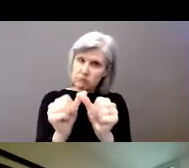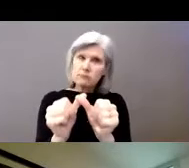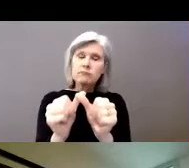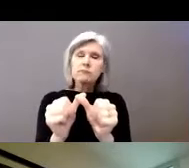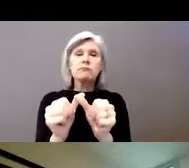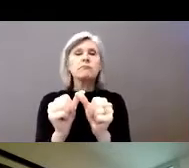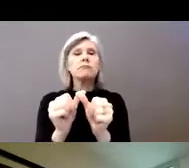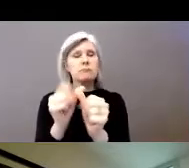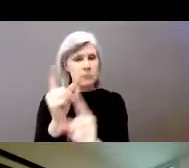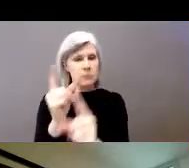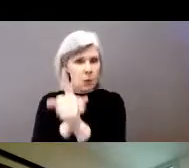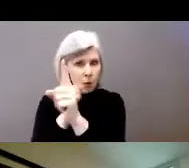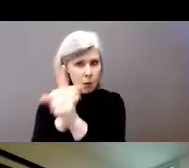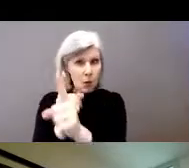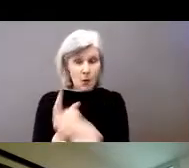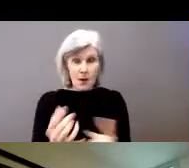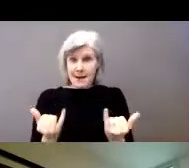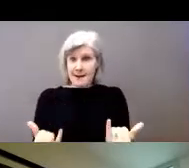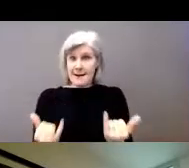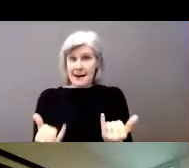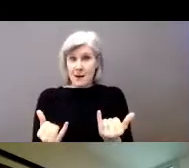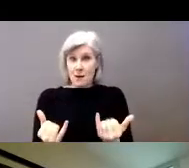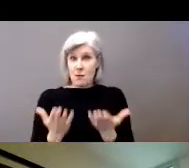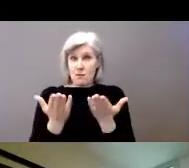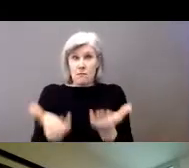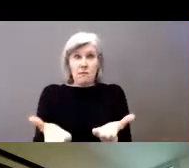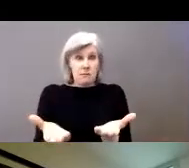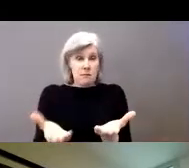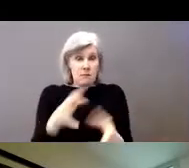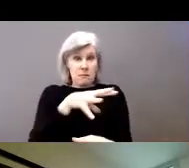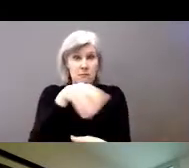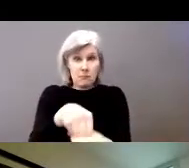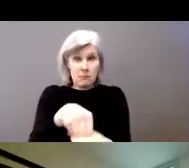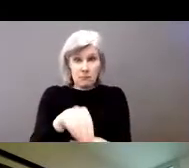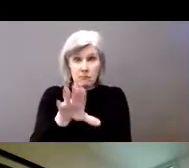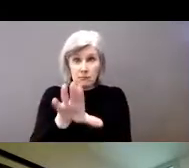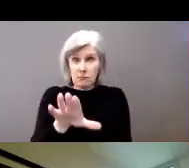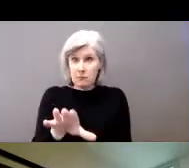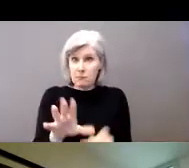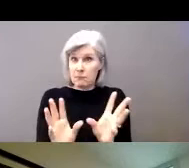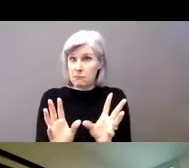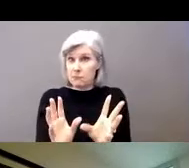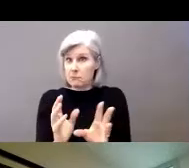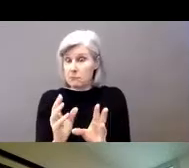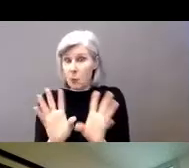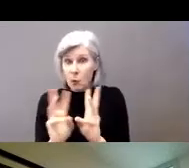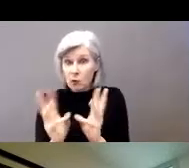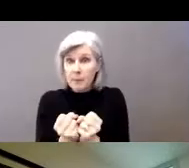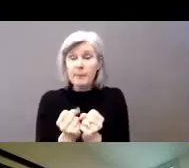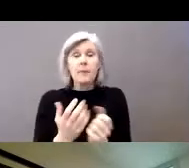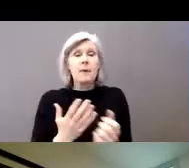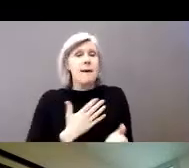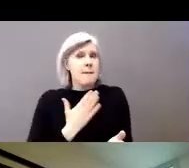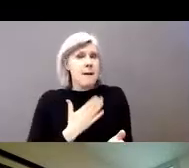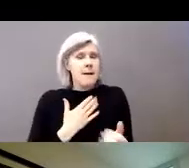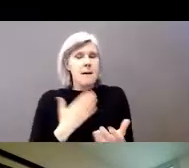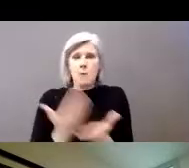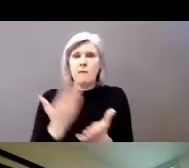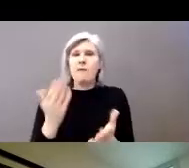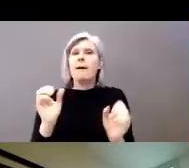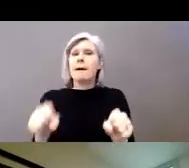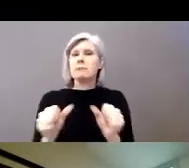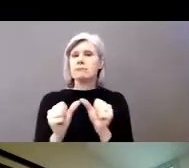the event, this event right now is proof that we can continue the conversation on an ongoing basis. And I'm really, really happy to be